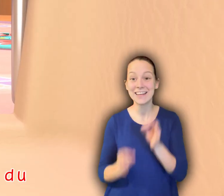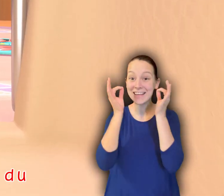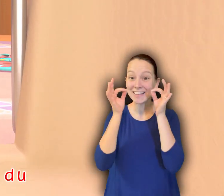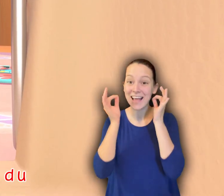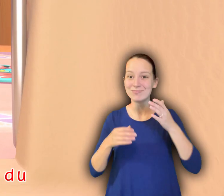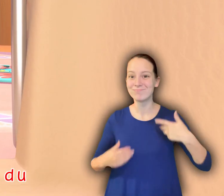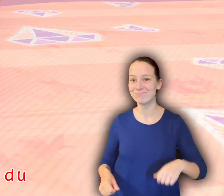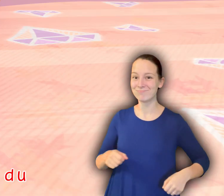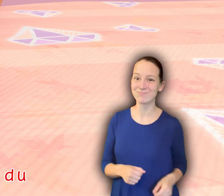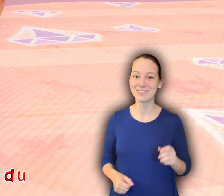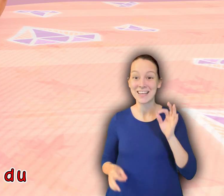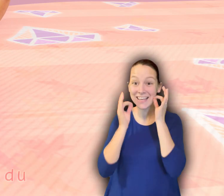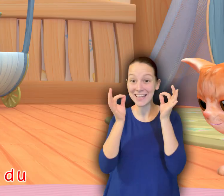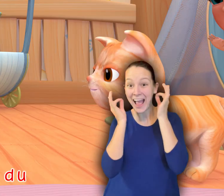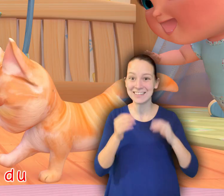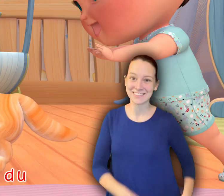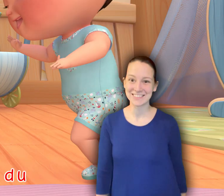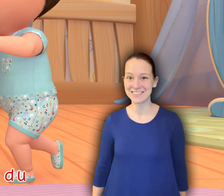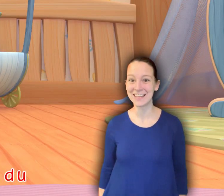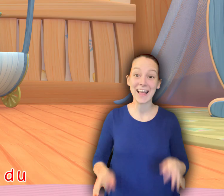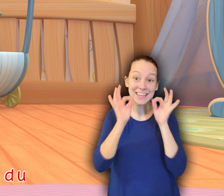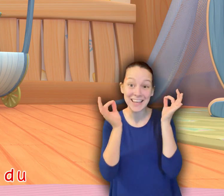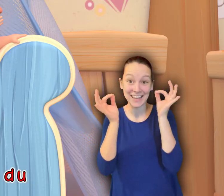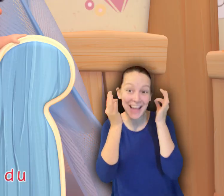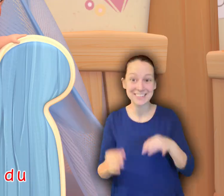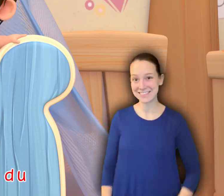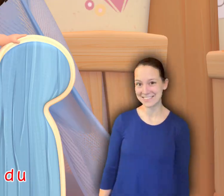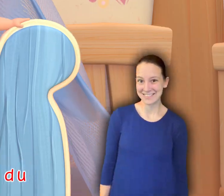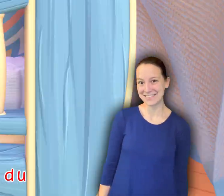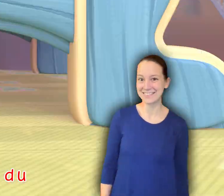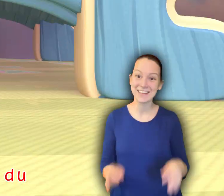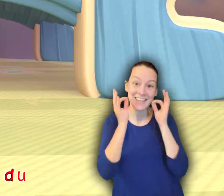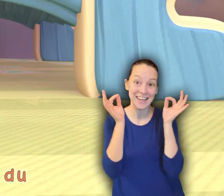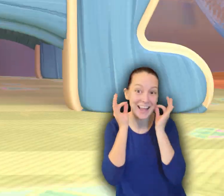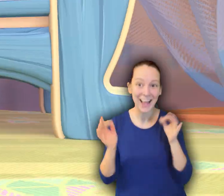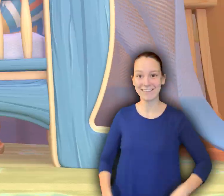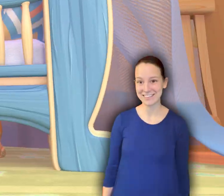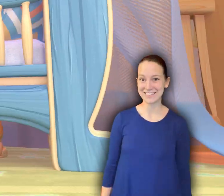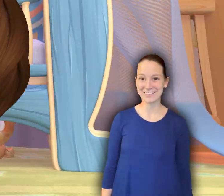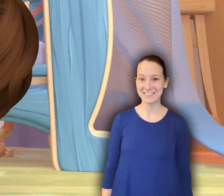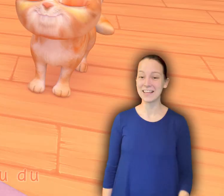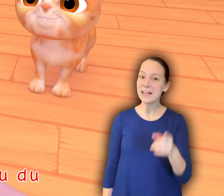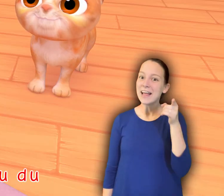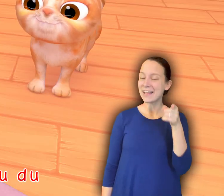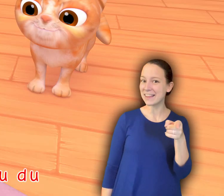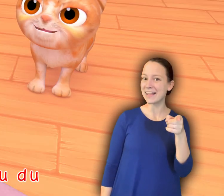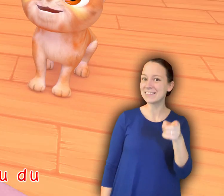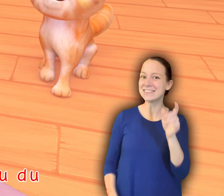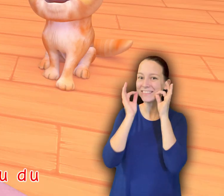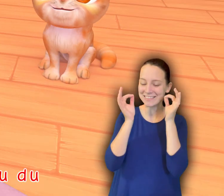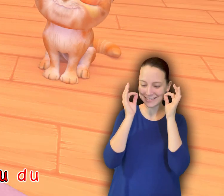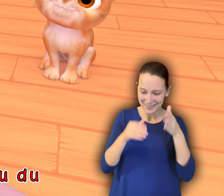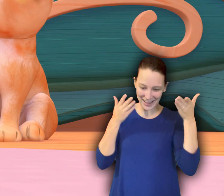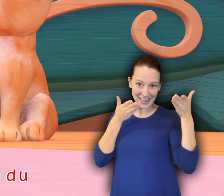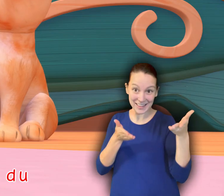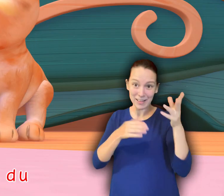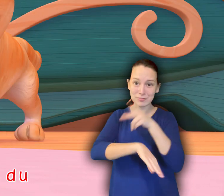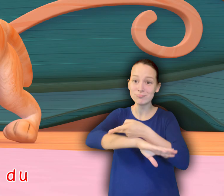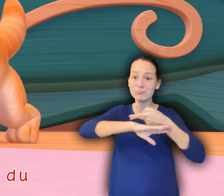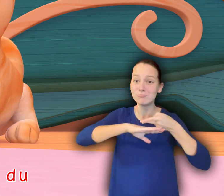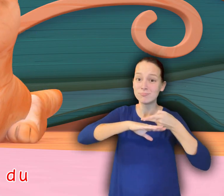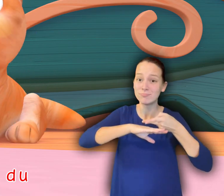ready kitty cat kitty cat kitty cat kitty cat there is